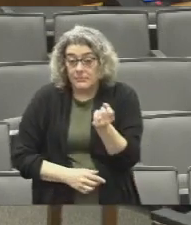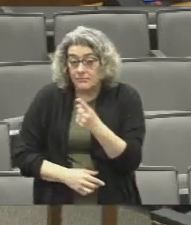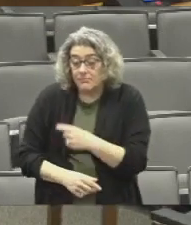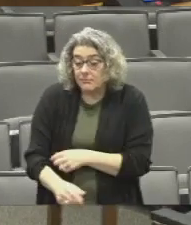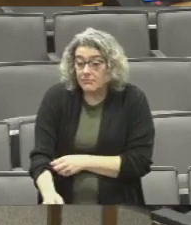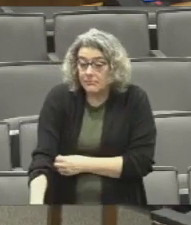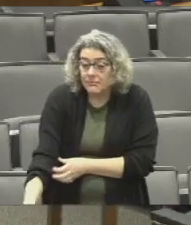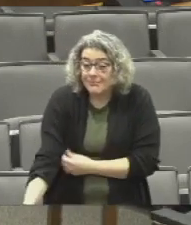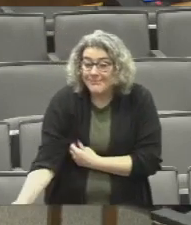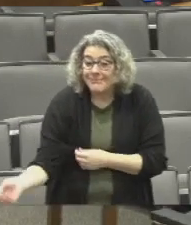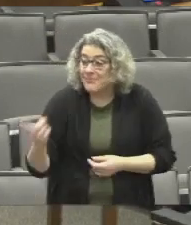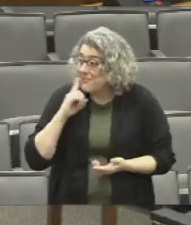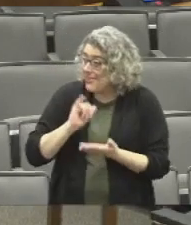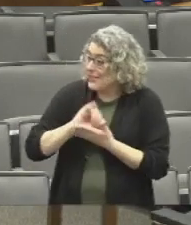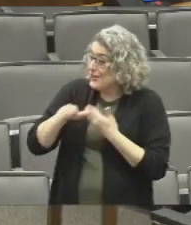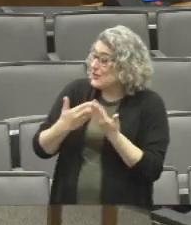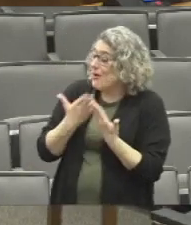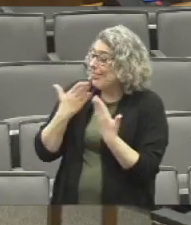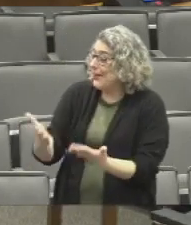I think that's it. Thank you.